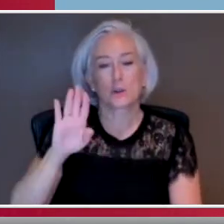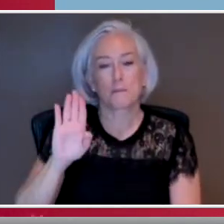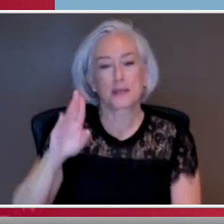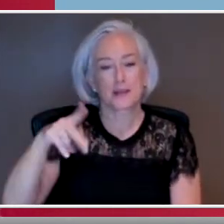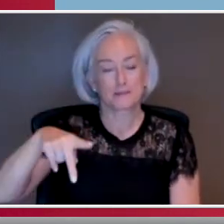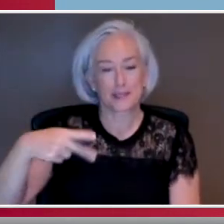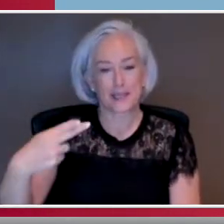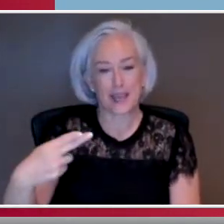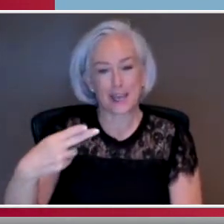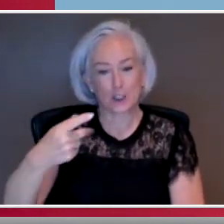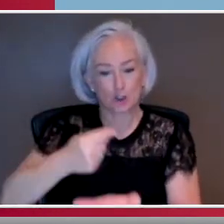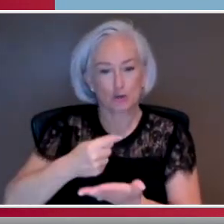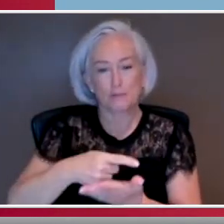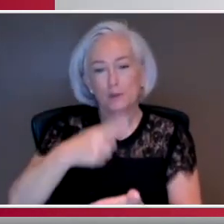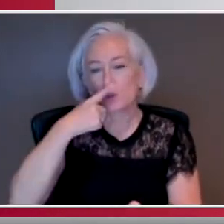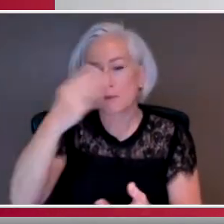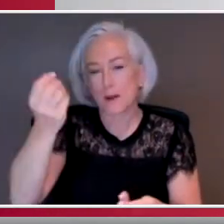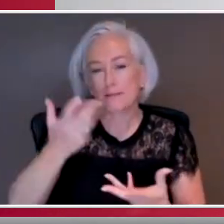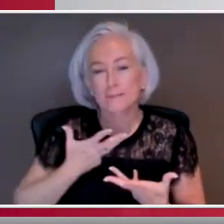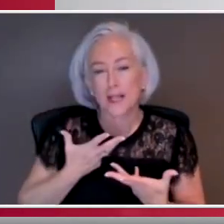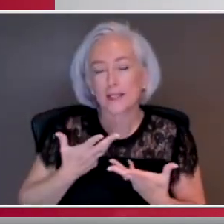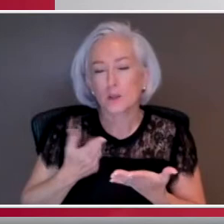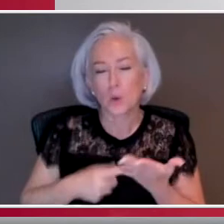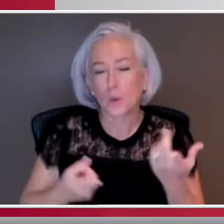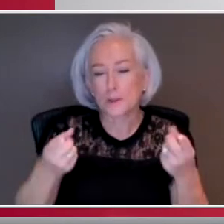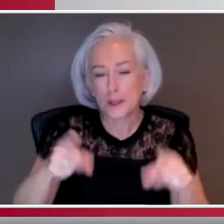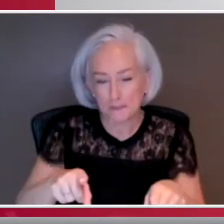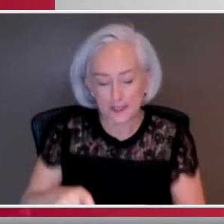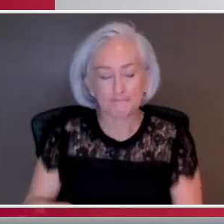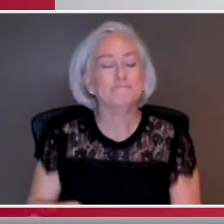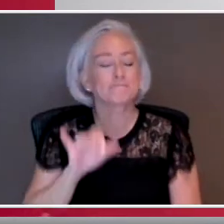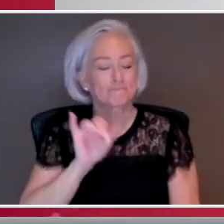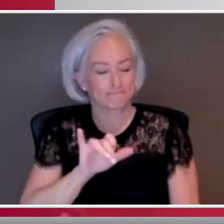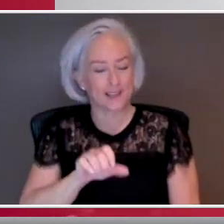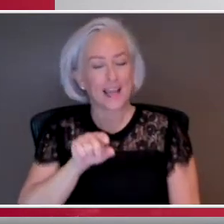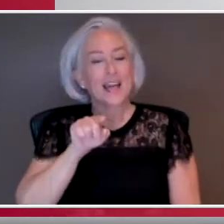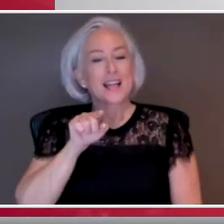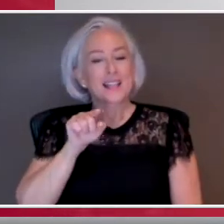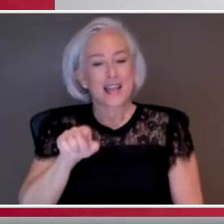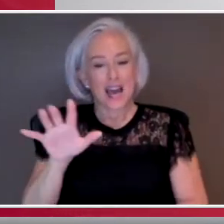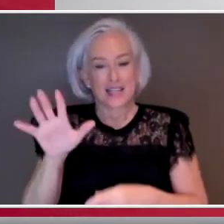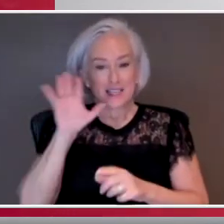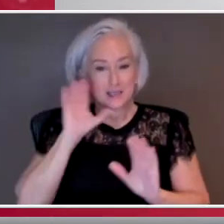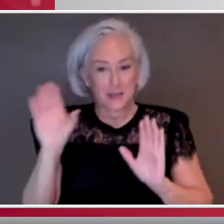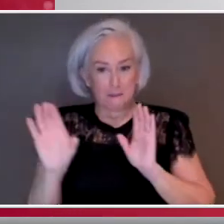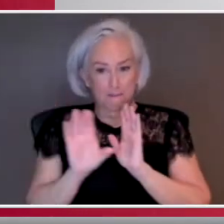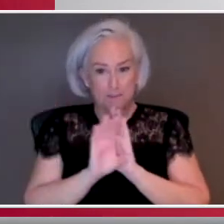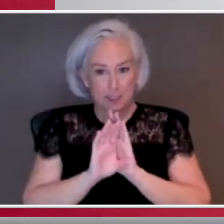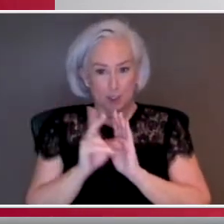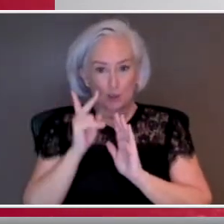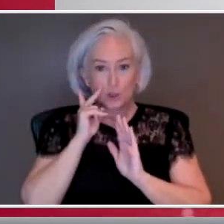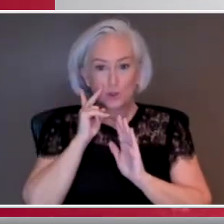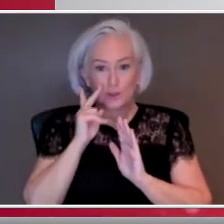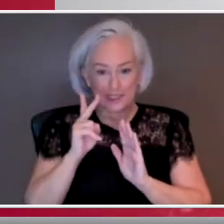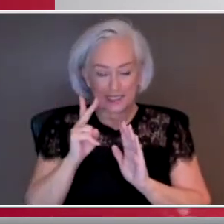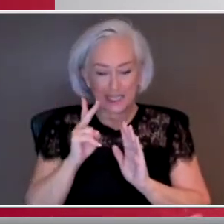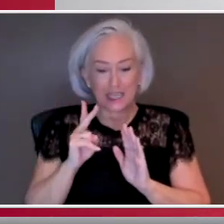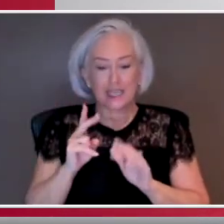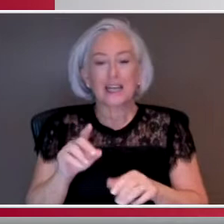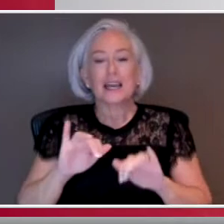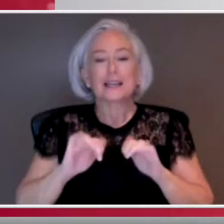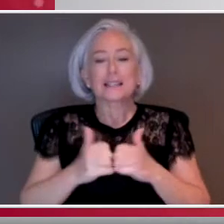we looking at with this video? Yeah, so this particular video, so this image right here, what they were first showing was how we gain access to